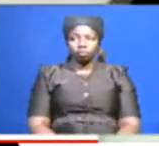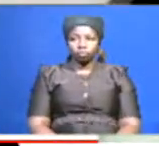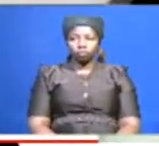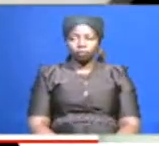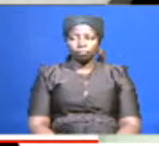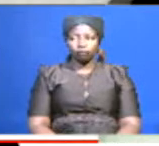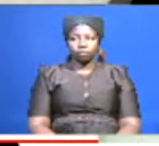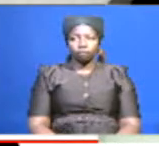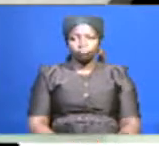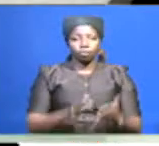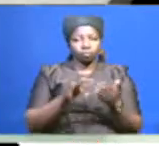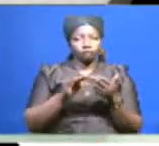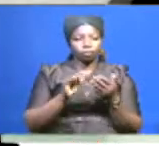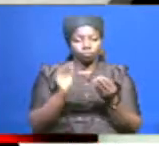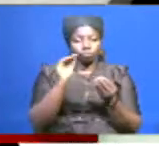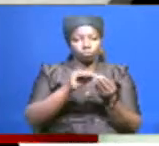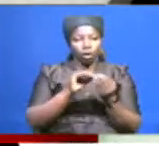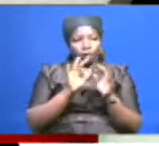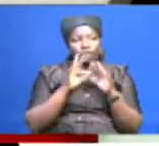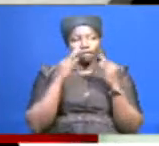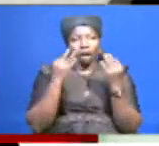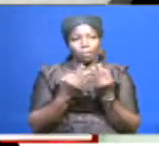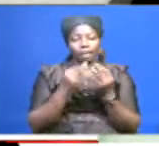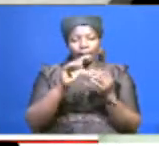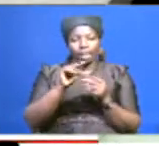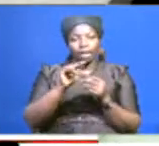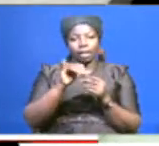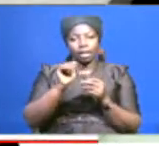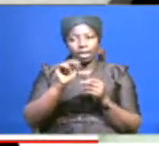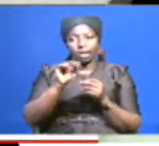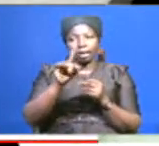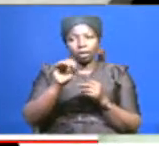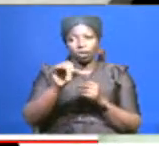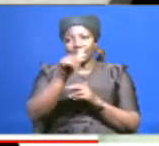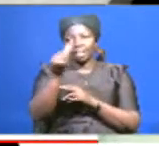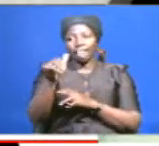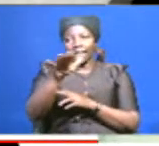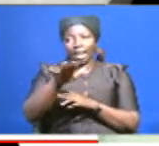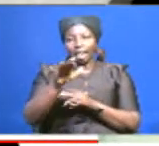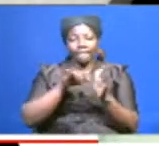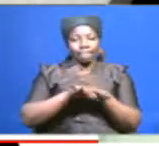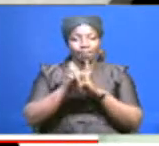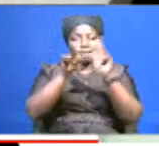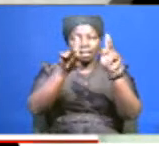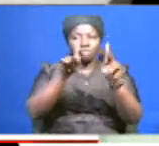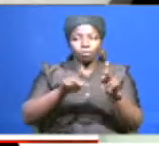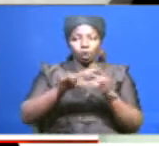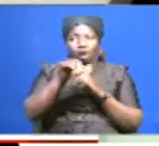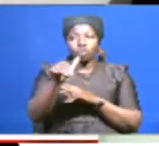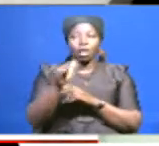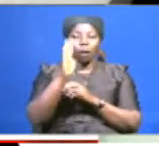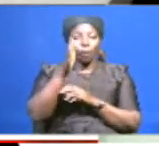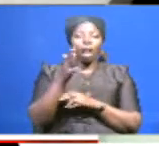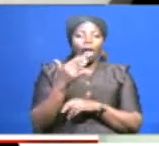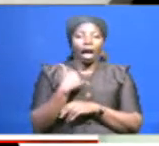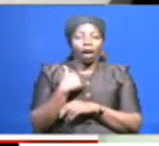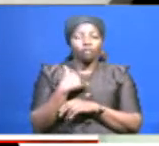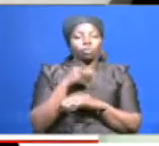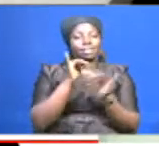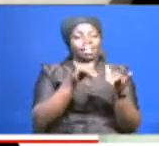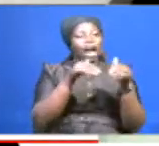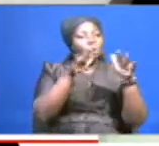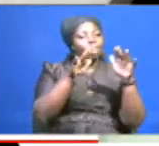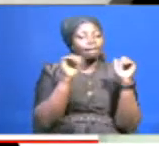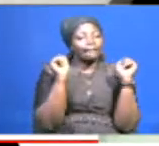More families in Nyando and Kadibo areas in Kisumu County will have to spend the nights in the cold due to floods